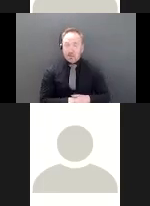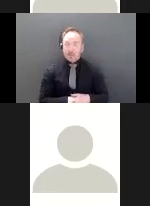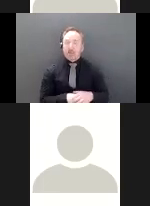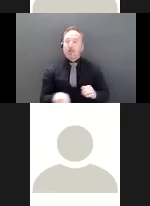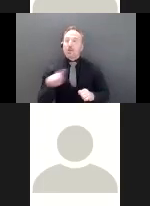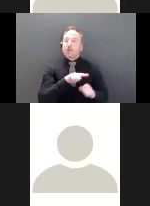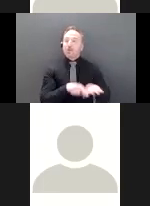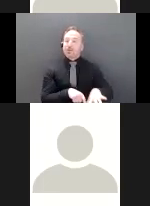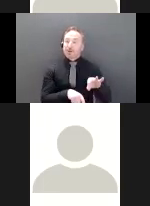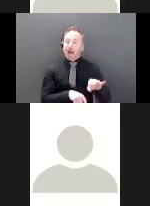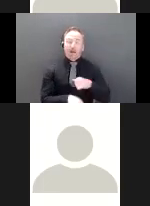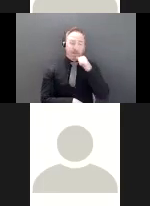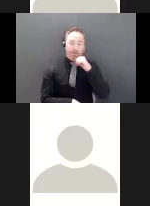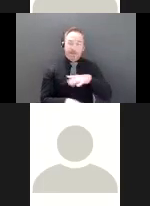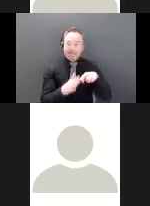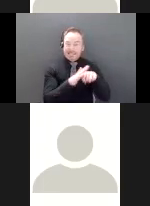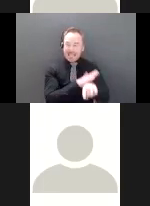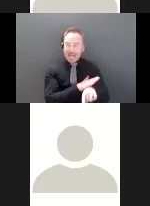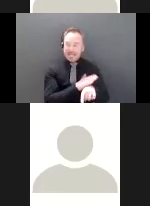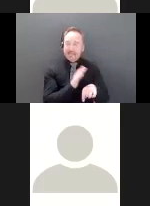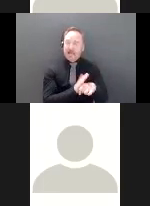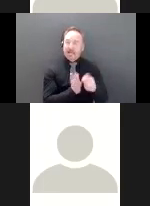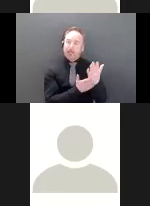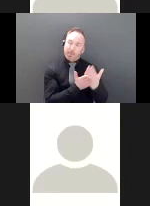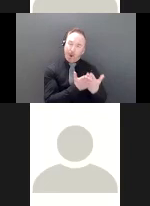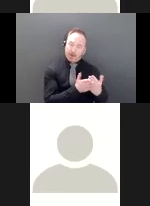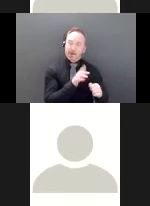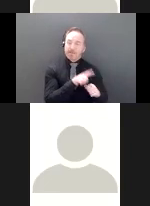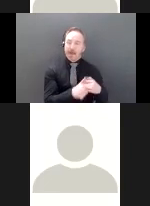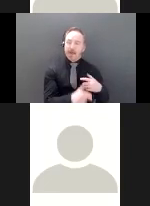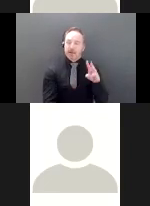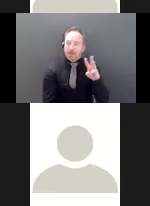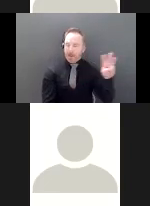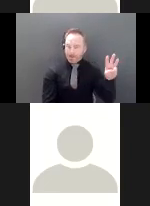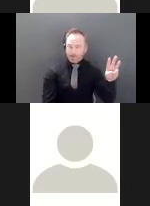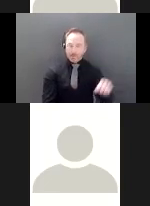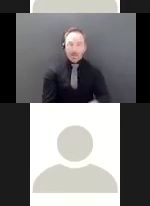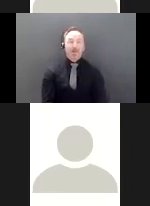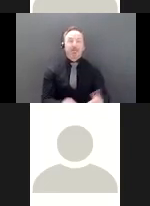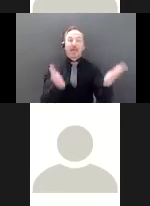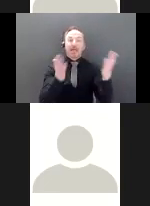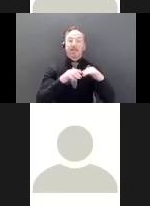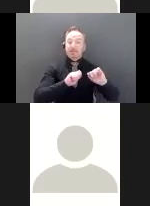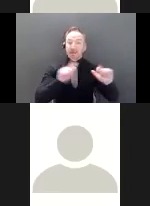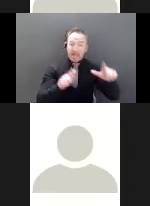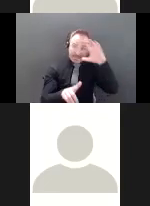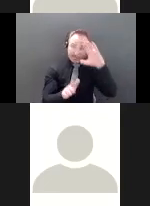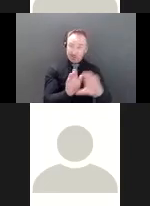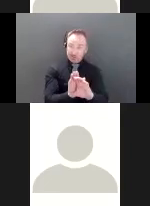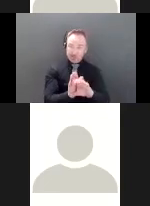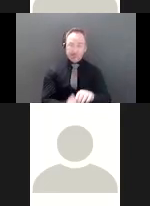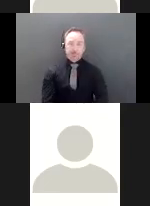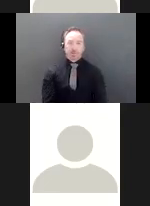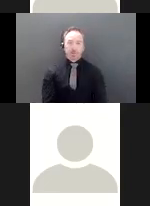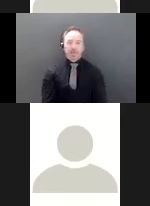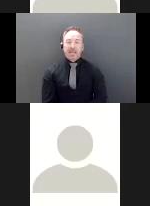the femicide section of our website as well. So we'll move on to the next image here. And this